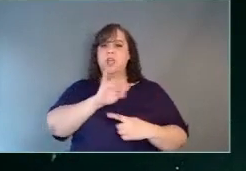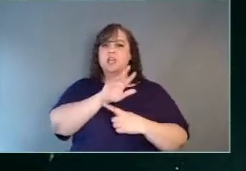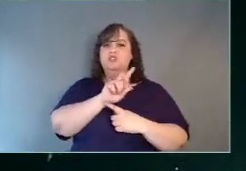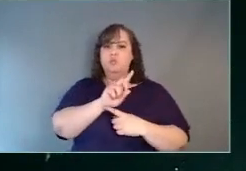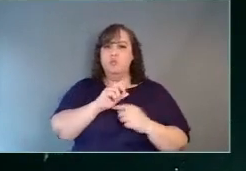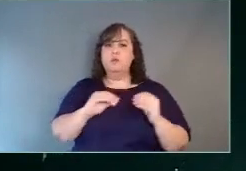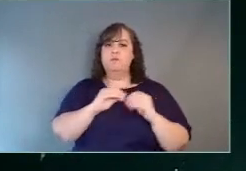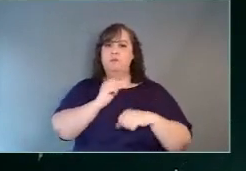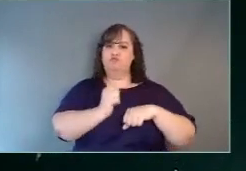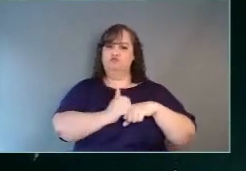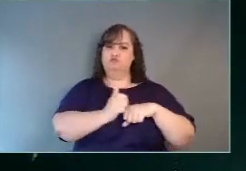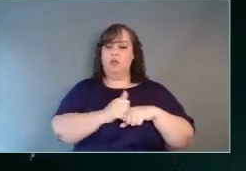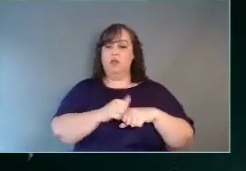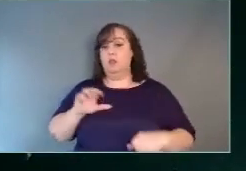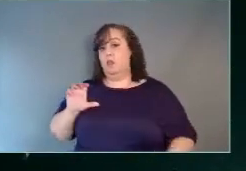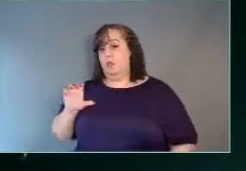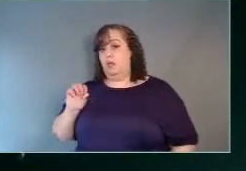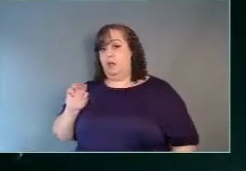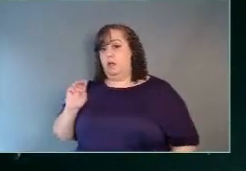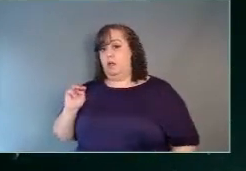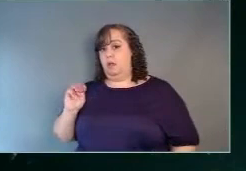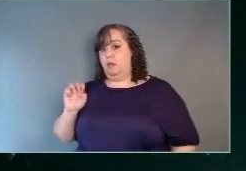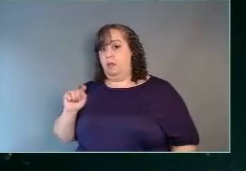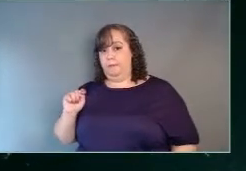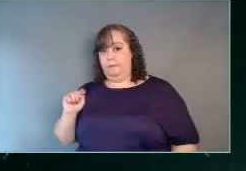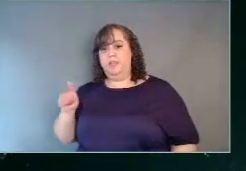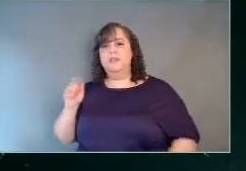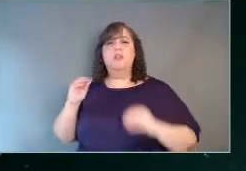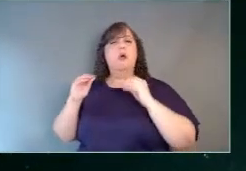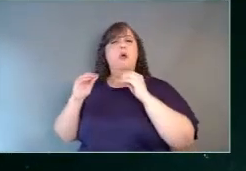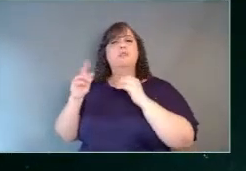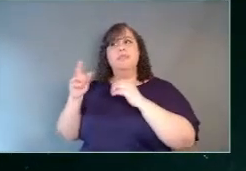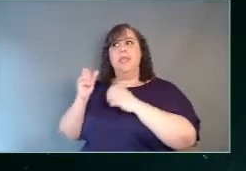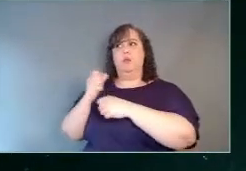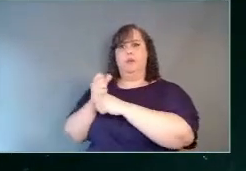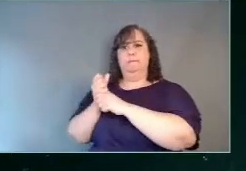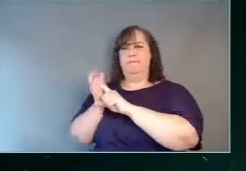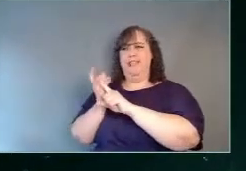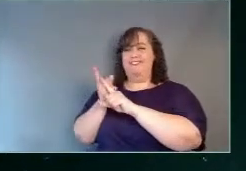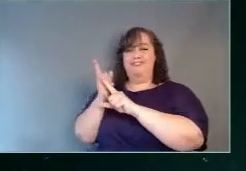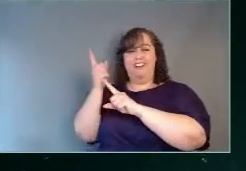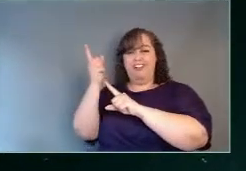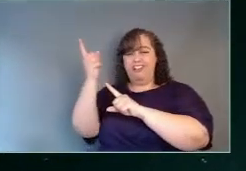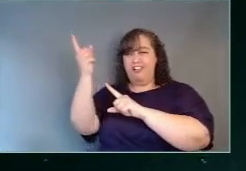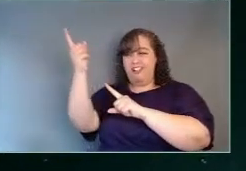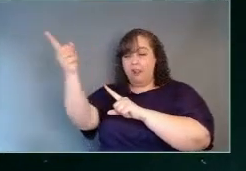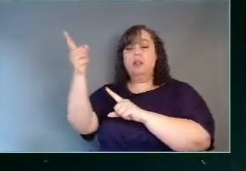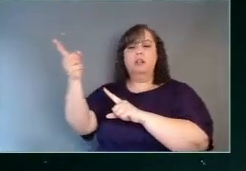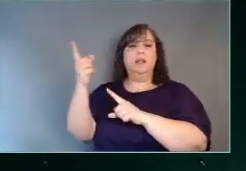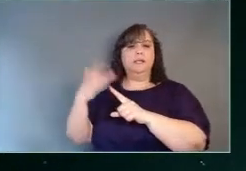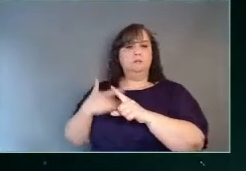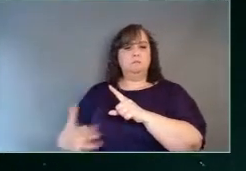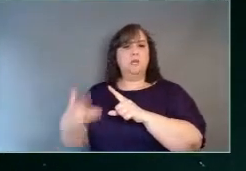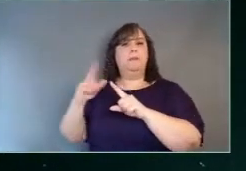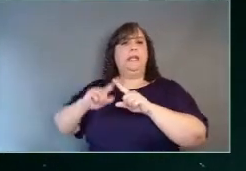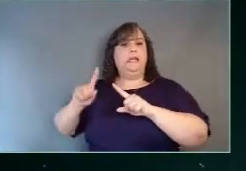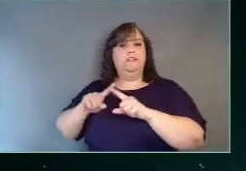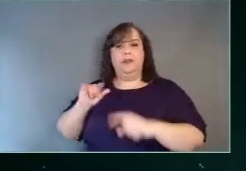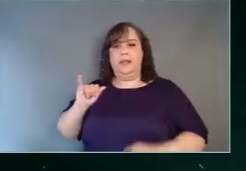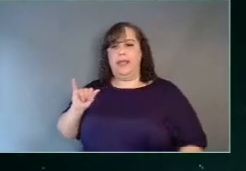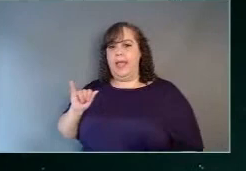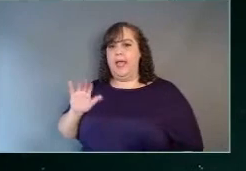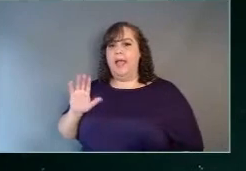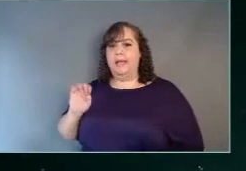and comets, which originate further out in the solar system, are composed of different ices. But